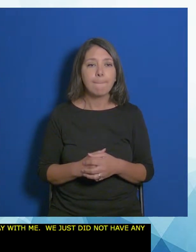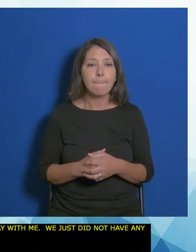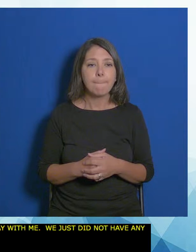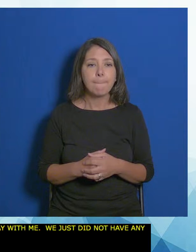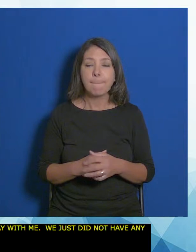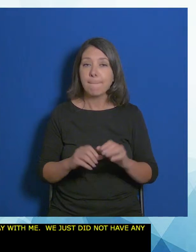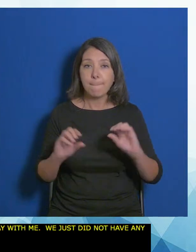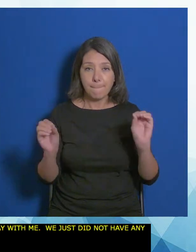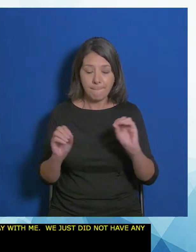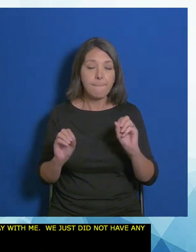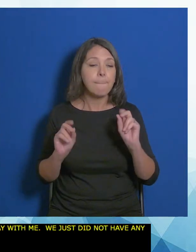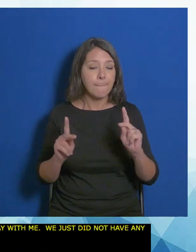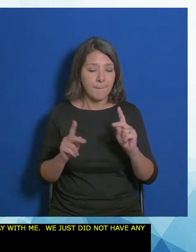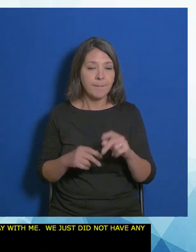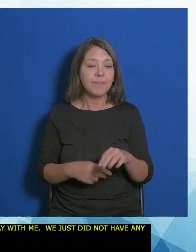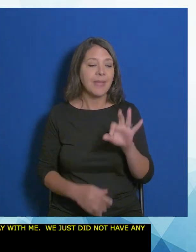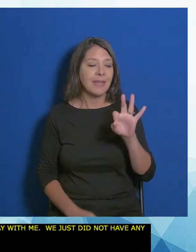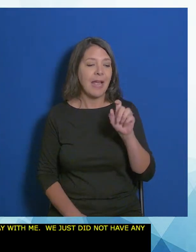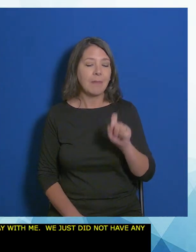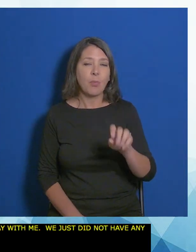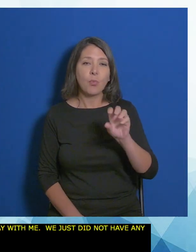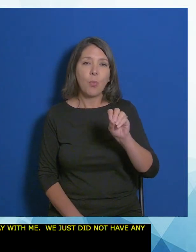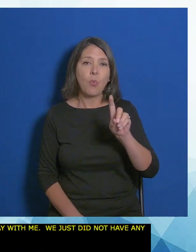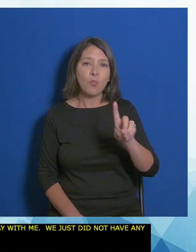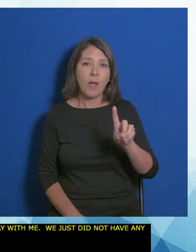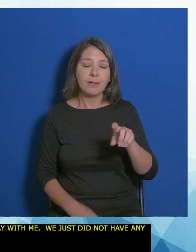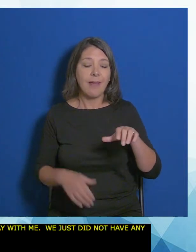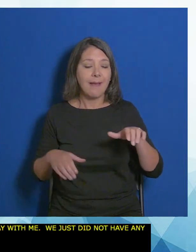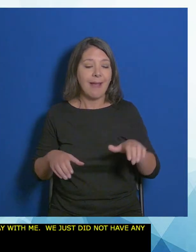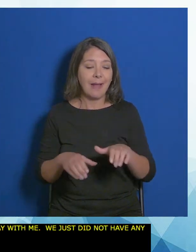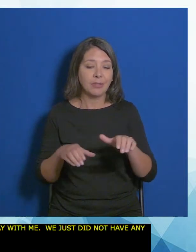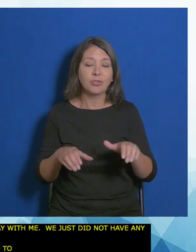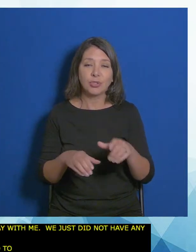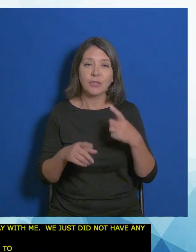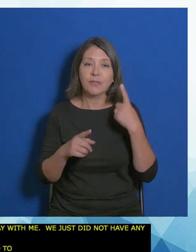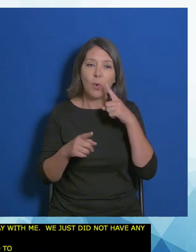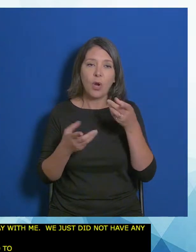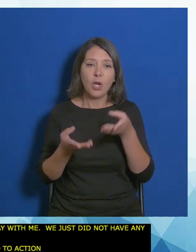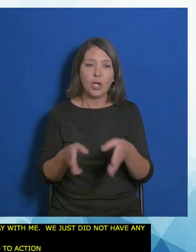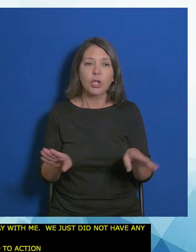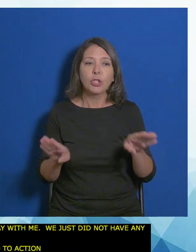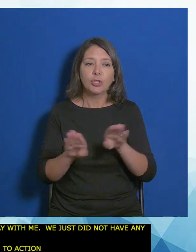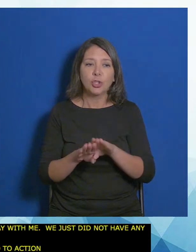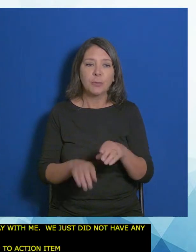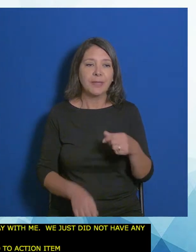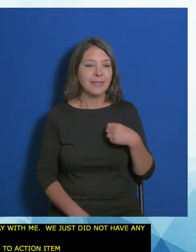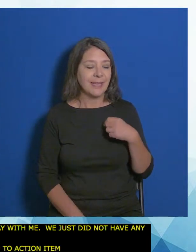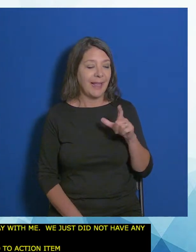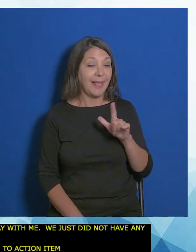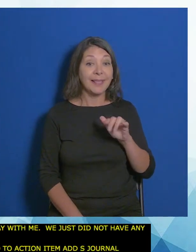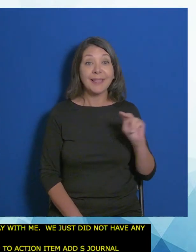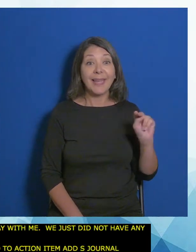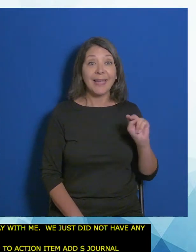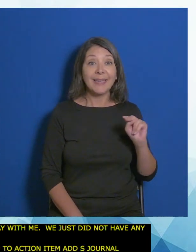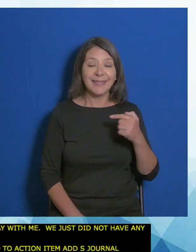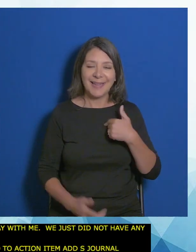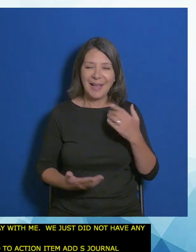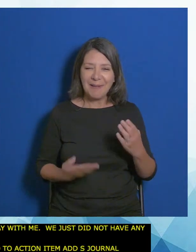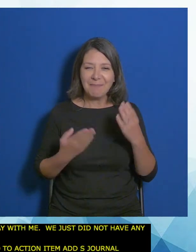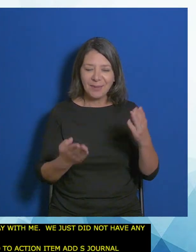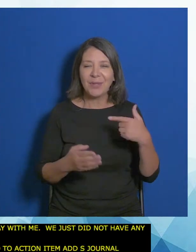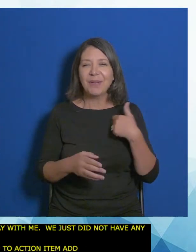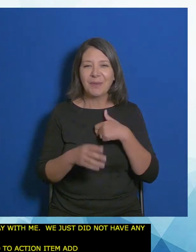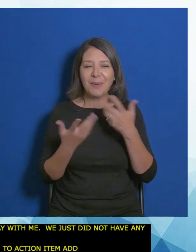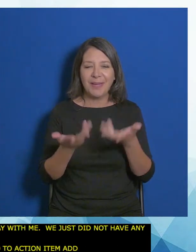Okay, great. So moving on, we're going to go to 9.01, action item adjournment. This is Lynn. I move that we adjourn